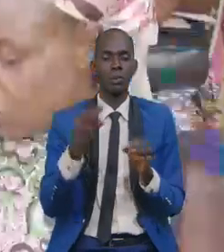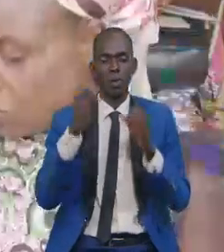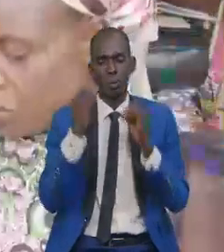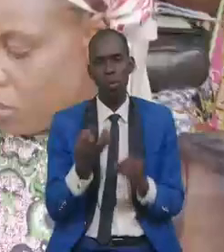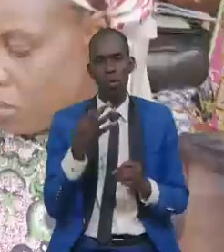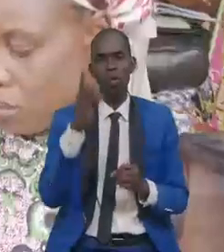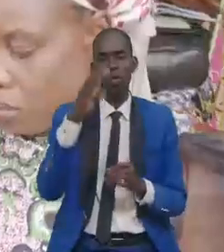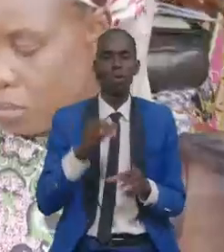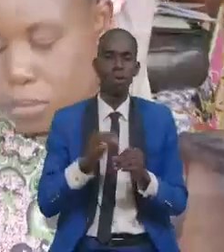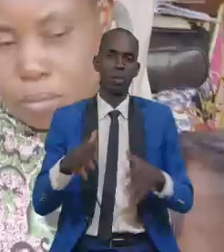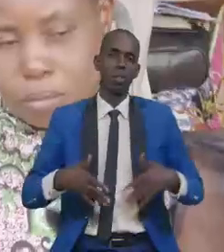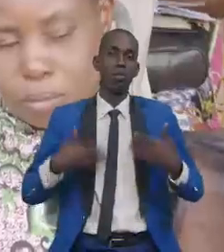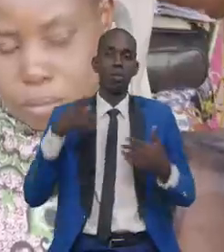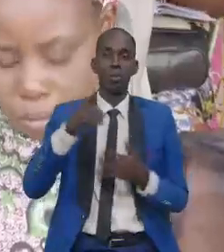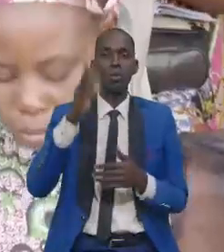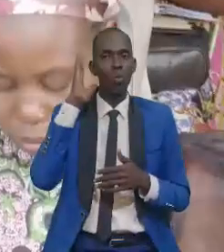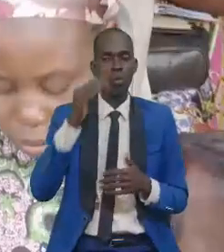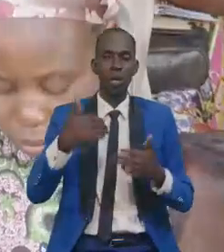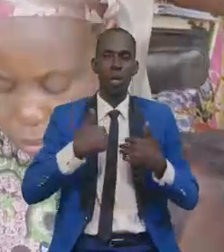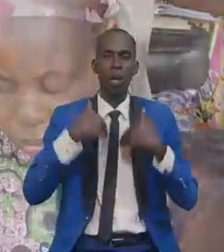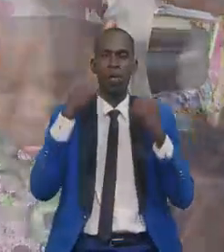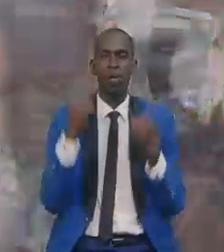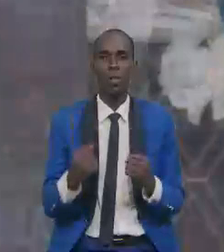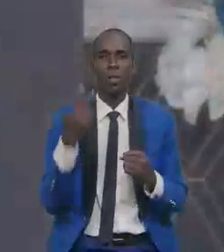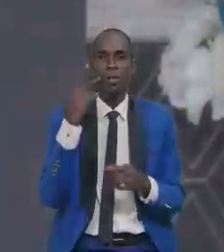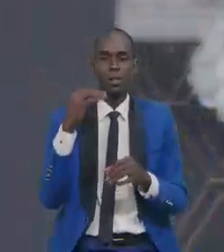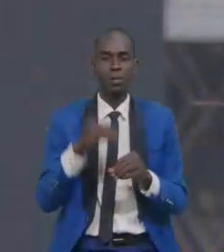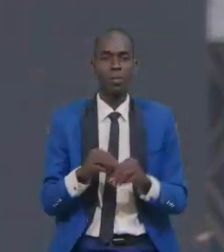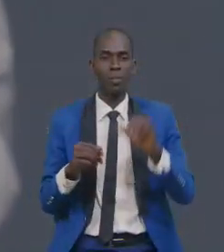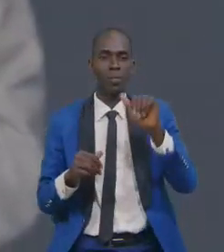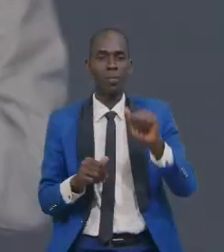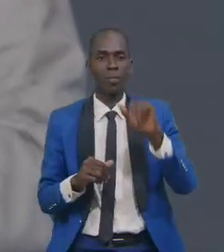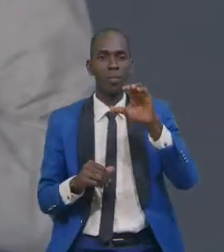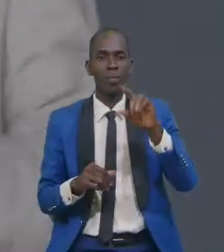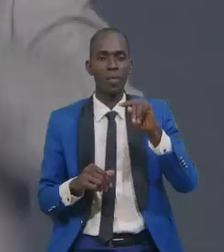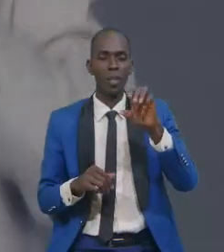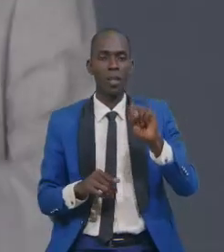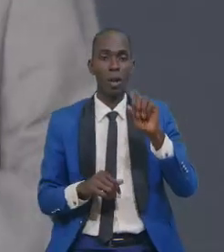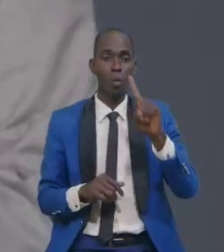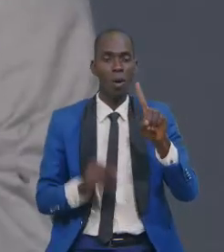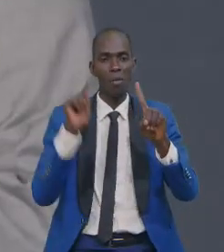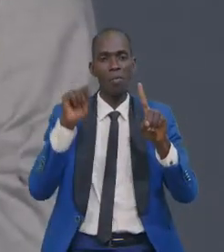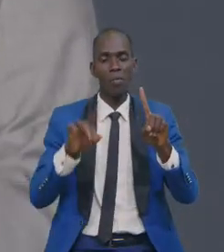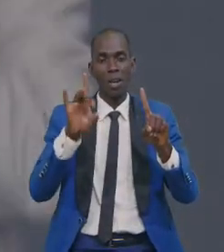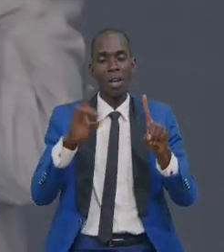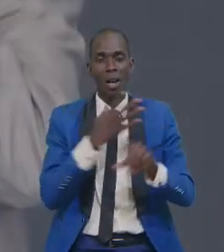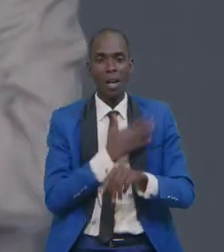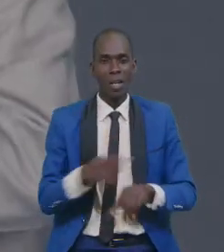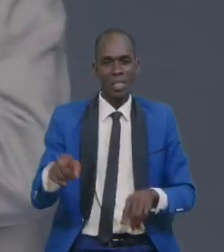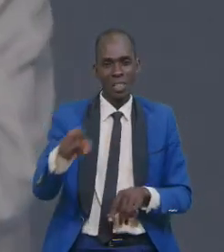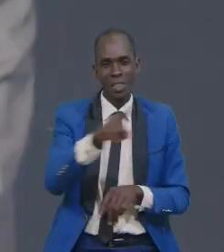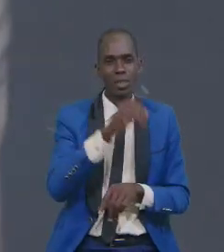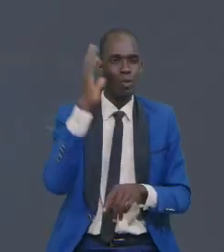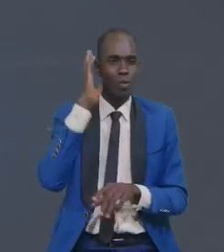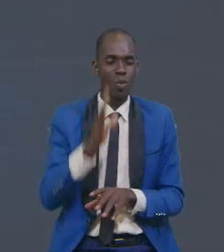power. Look at Acts chapter 1 verse 8. And ye shall receive power. Always think